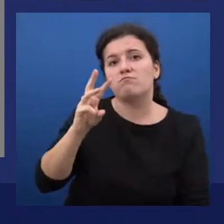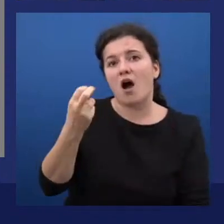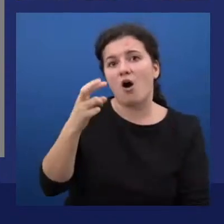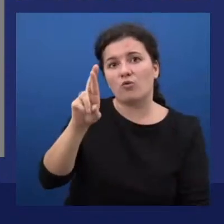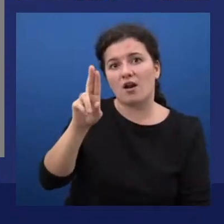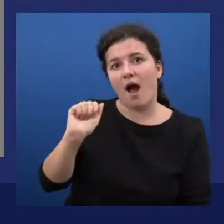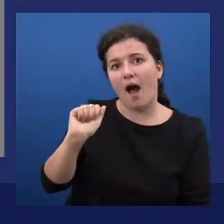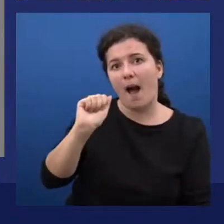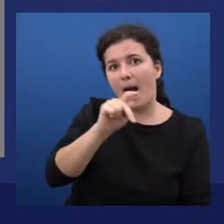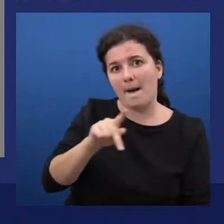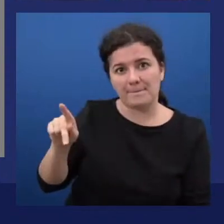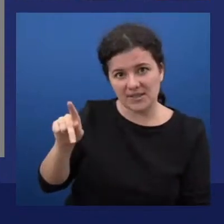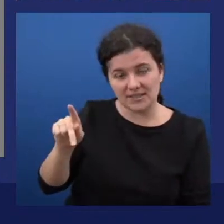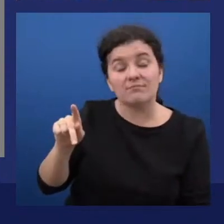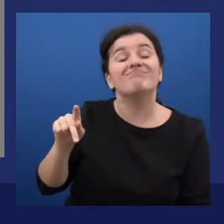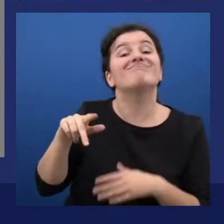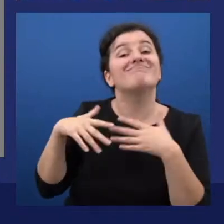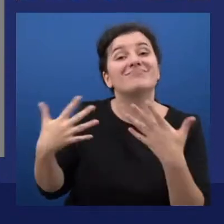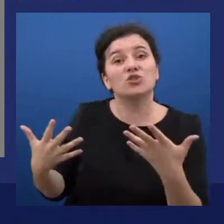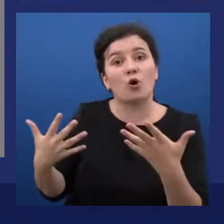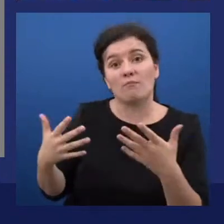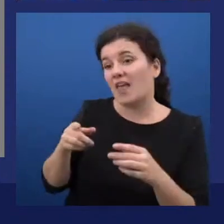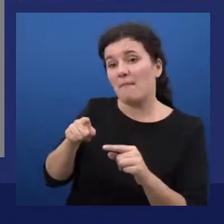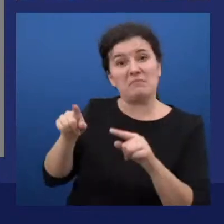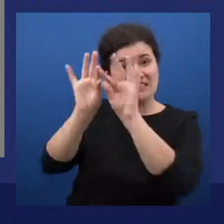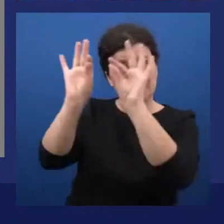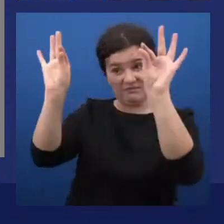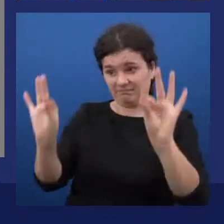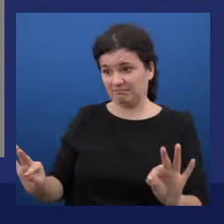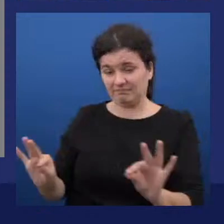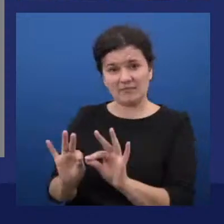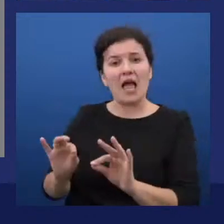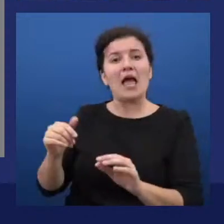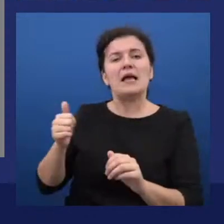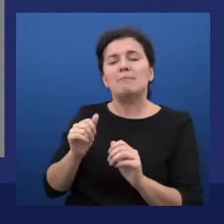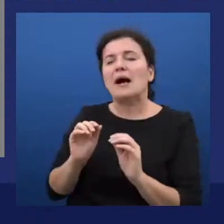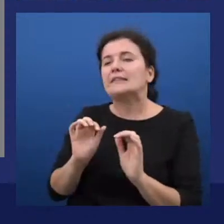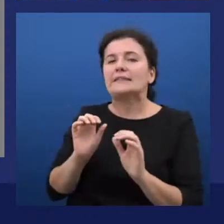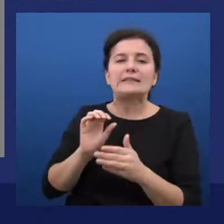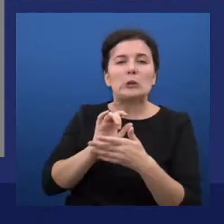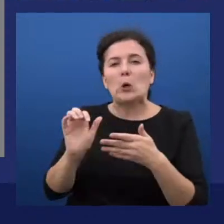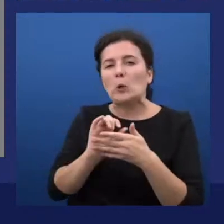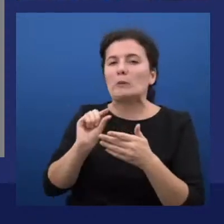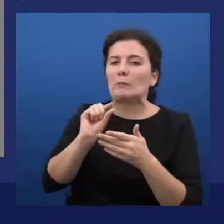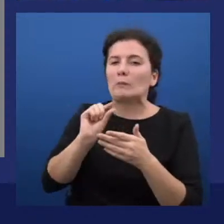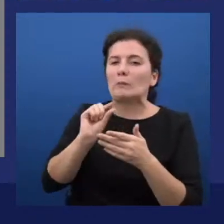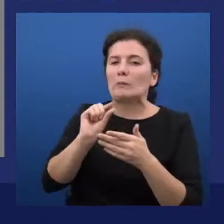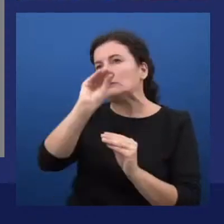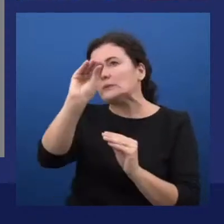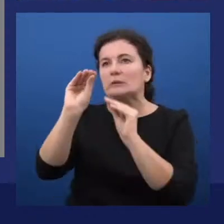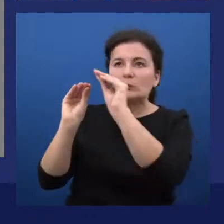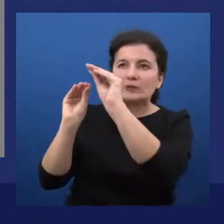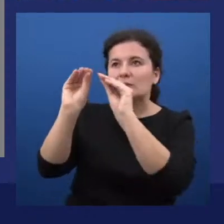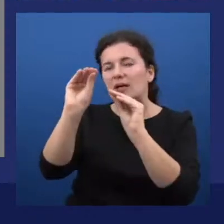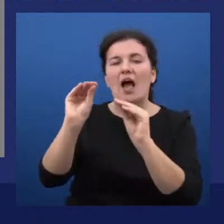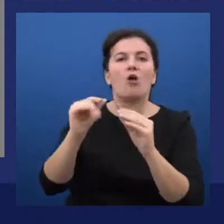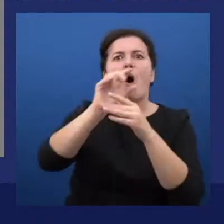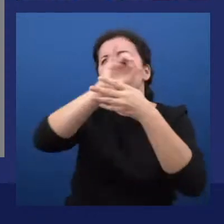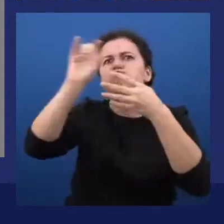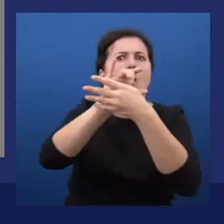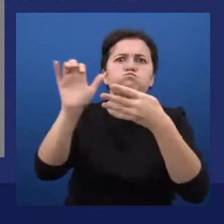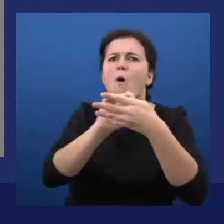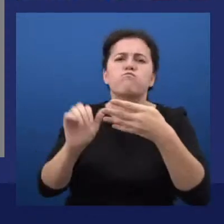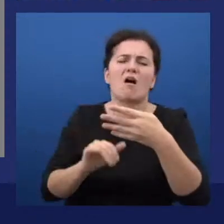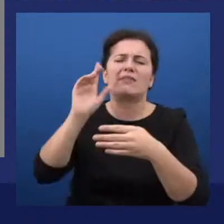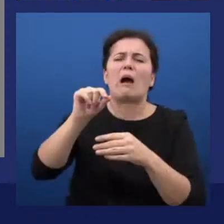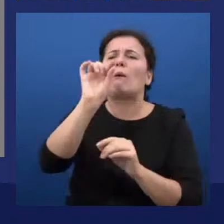of canvas where you can drag on components. You have to write a little bit of code, but just some lines, right? And